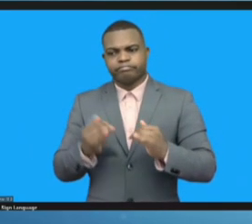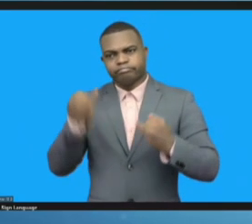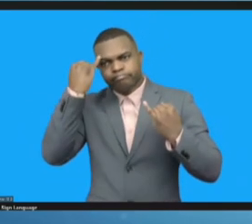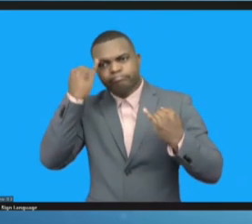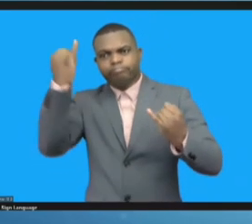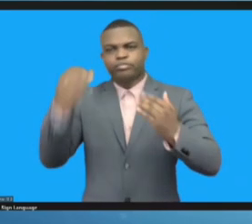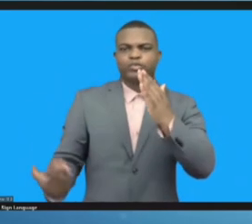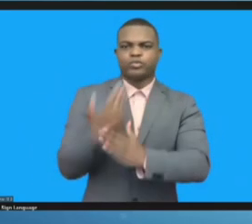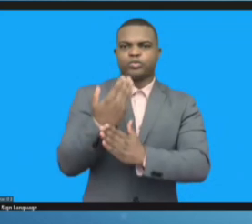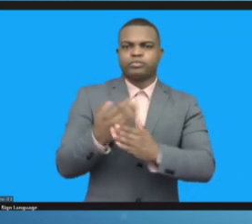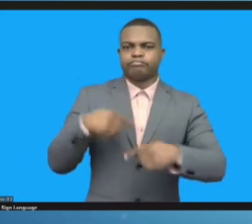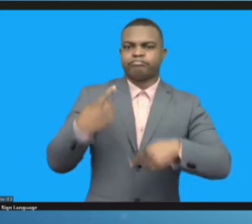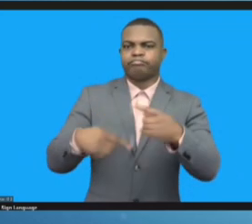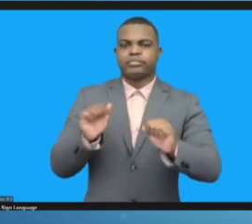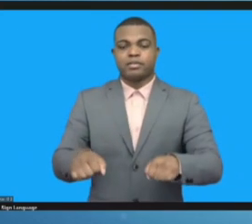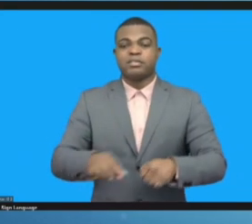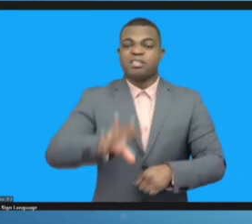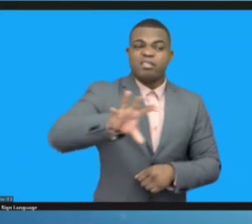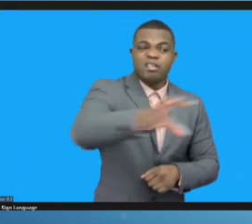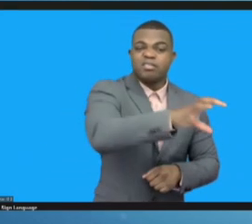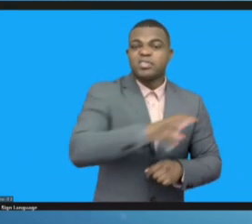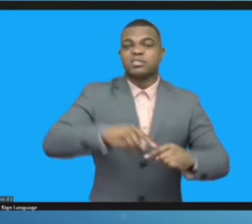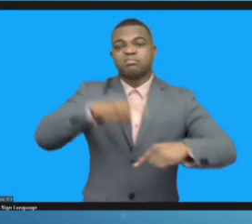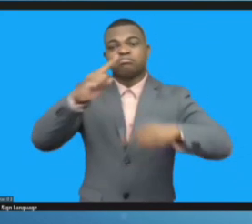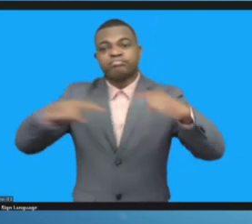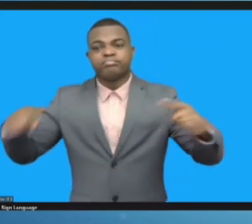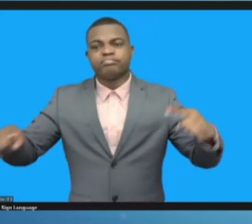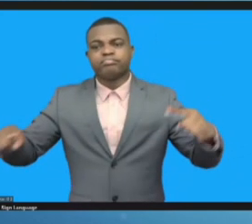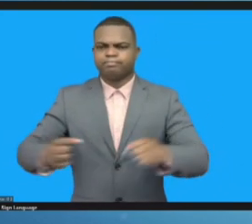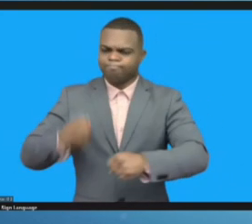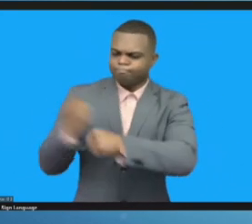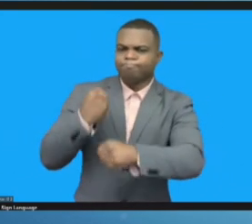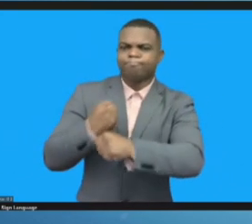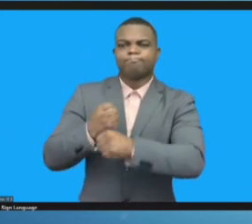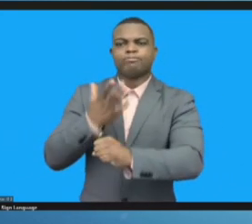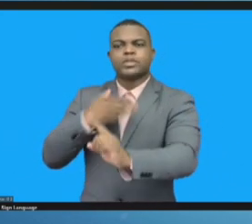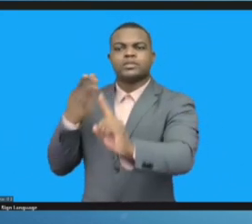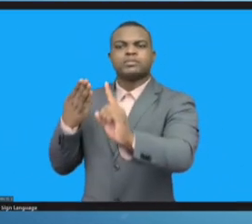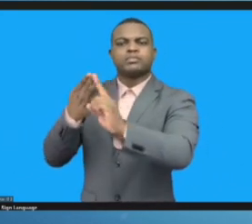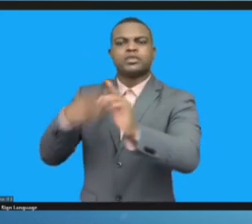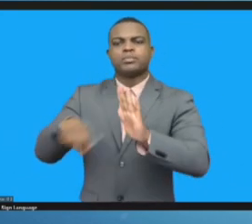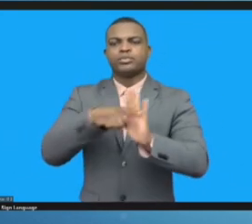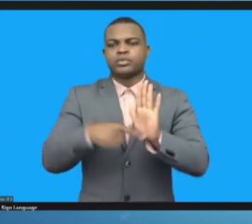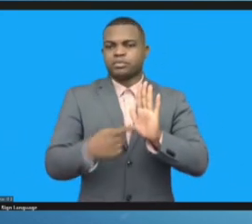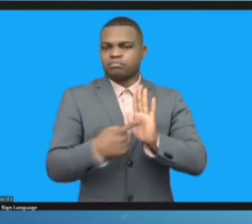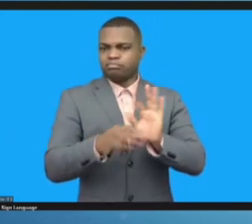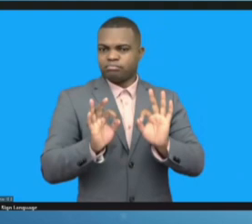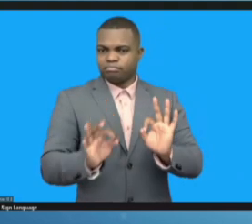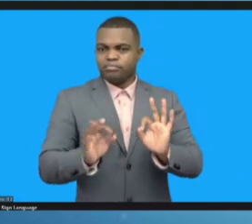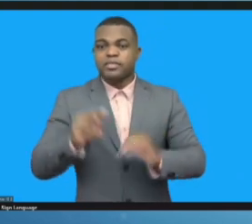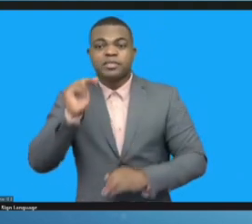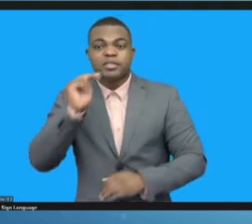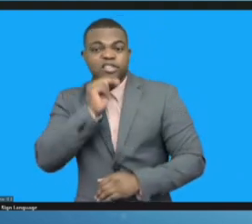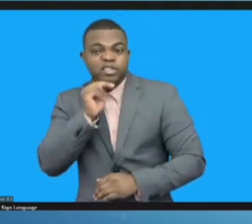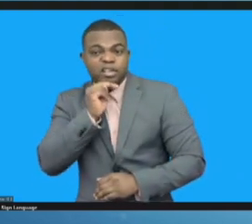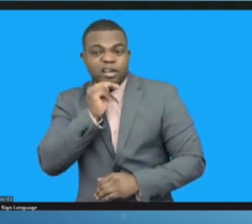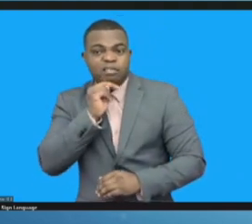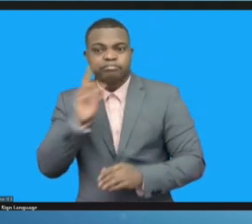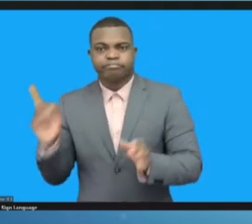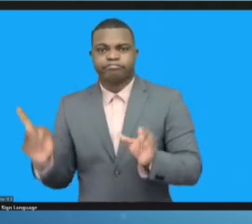providing companies with a five-year tax break, joining Senegal and Tunisia, who have startup law frameworks in